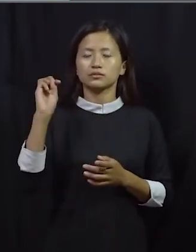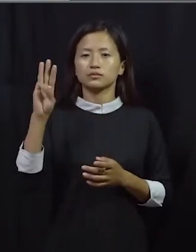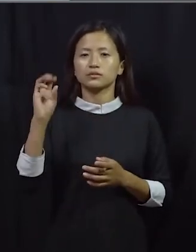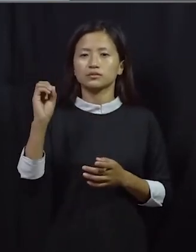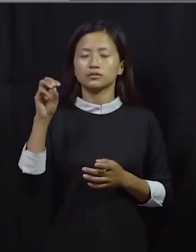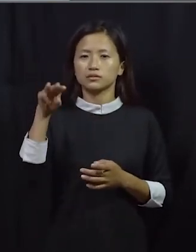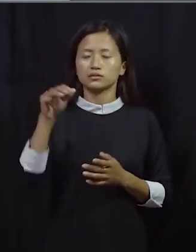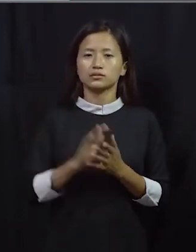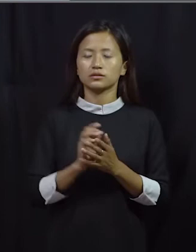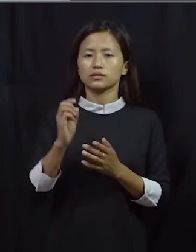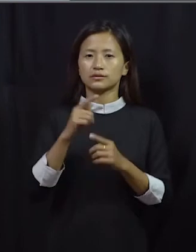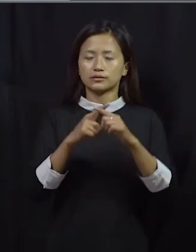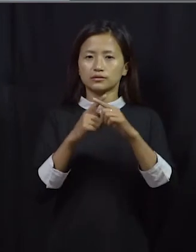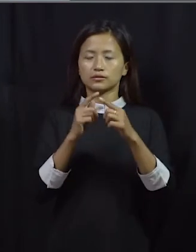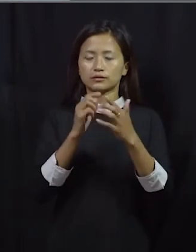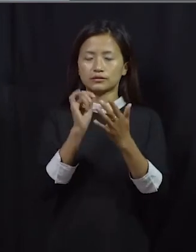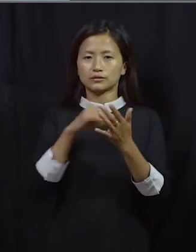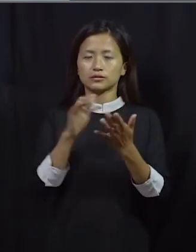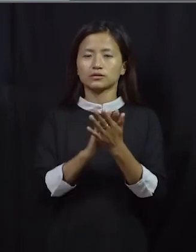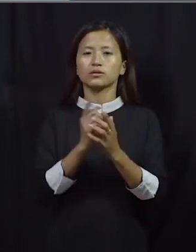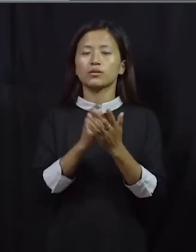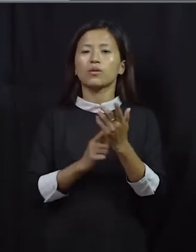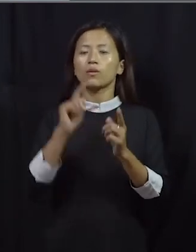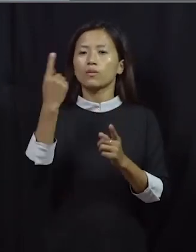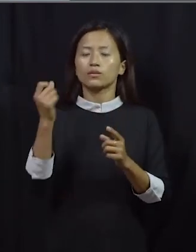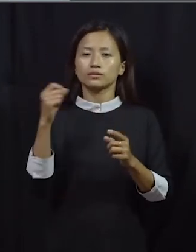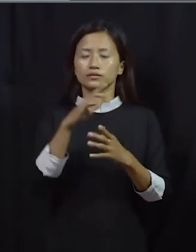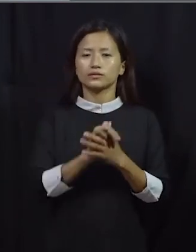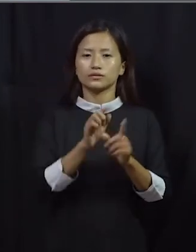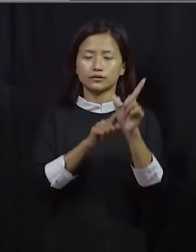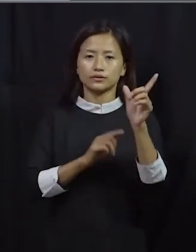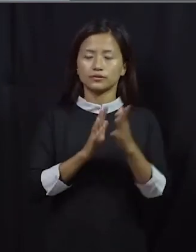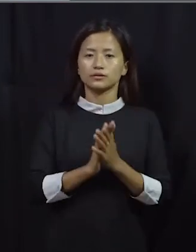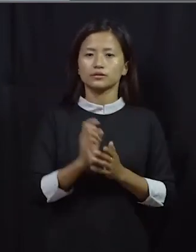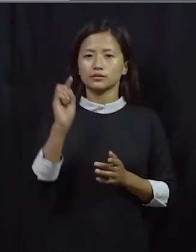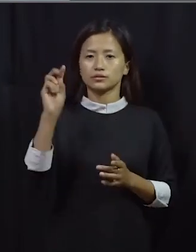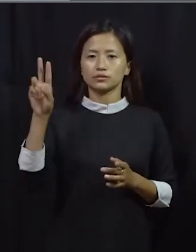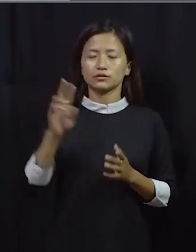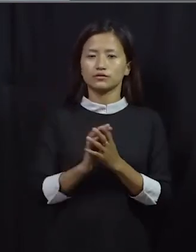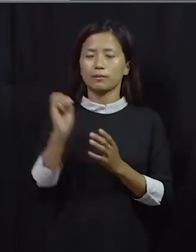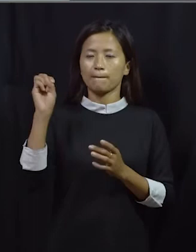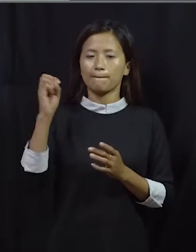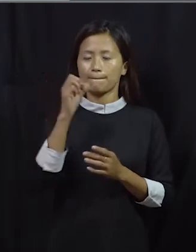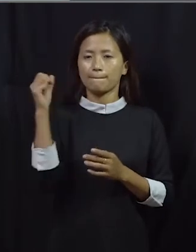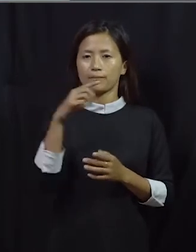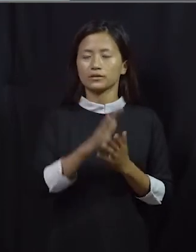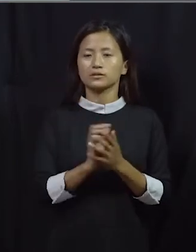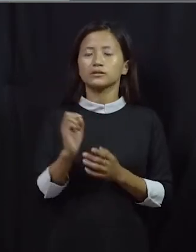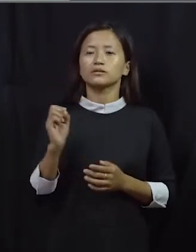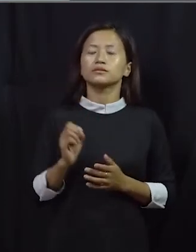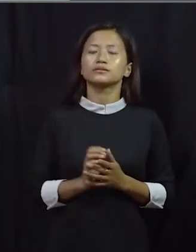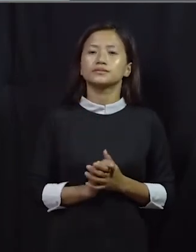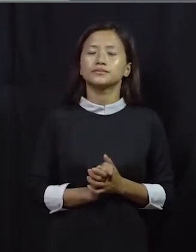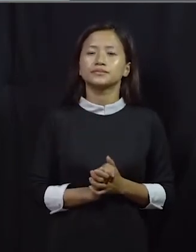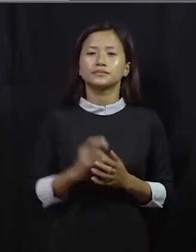by 100 into 11 months by 1 year. That is 12 months. It comes to 1,650.